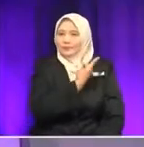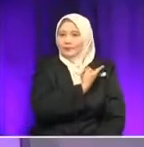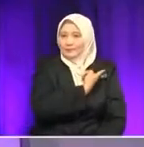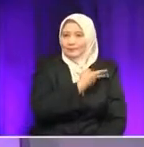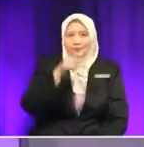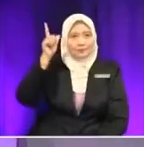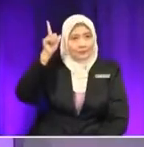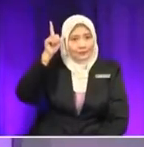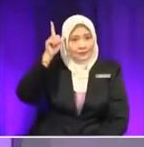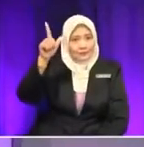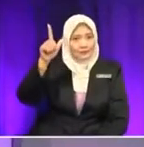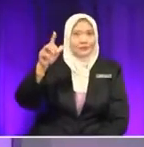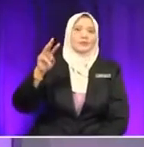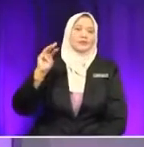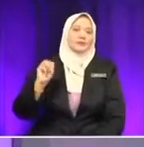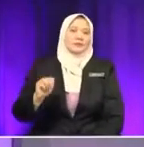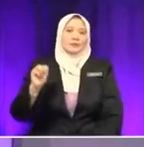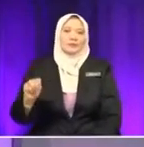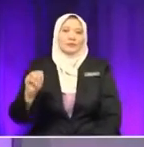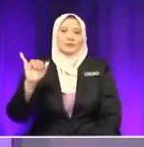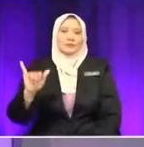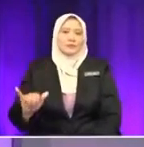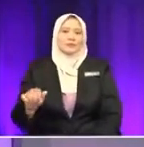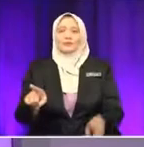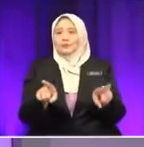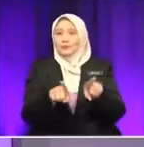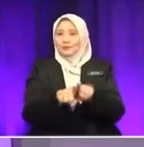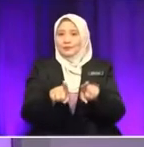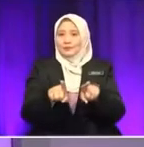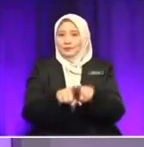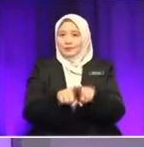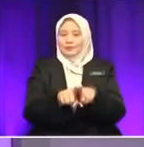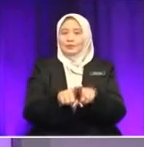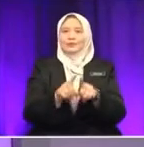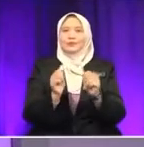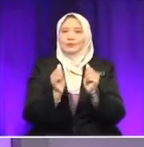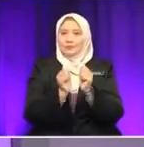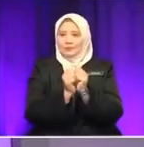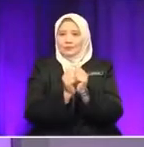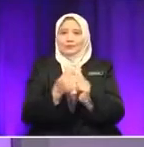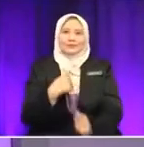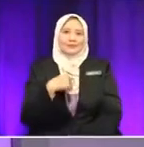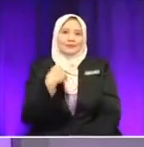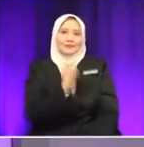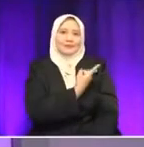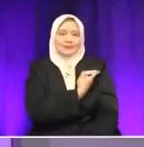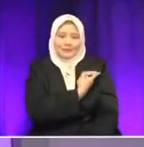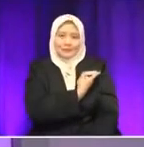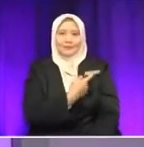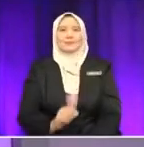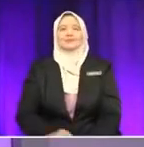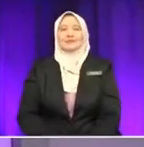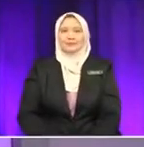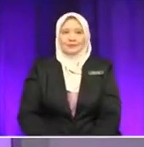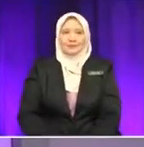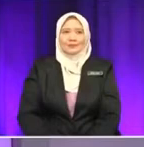Tivia, everyone, so let us introduce you to our pupils back here, where we are collaborating, Tivia, okay,